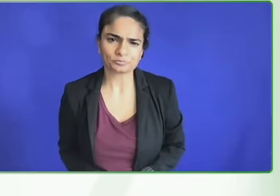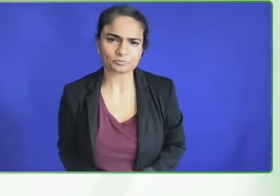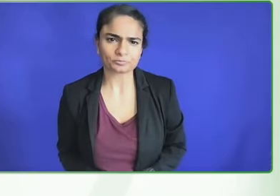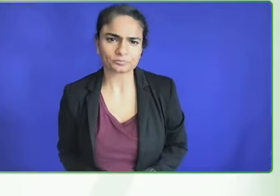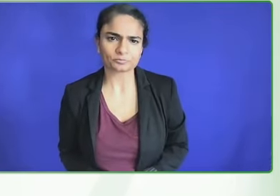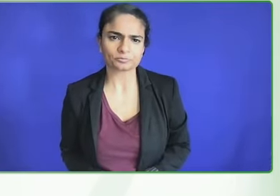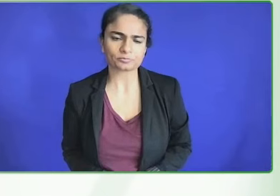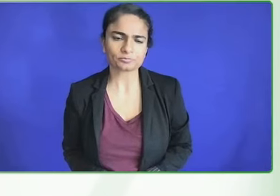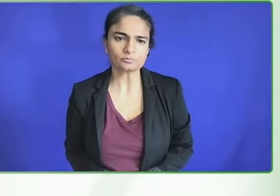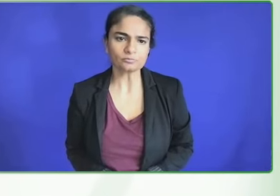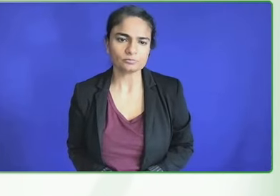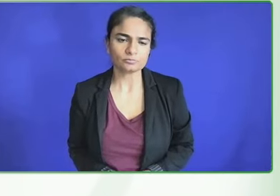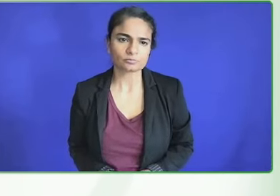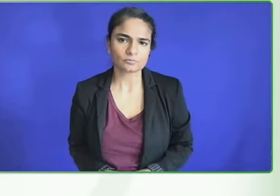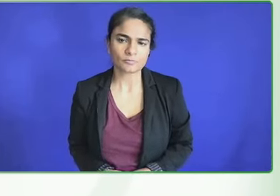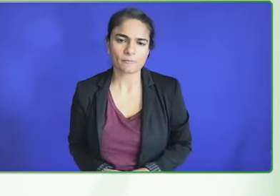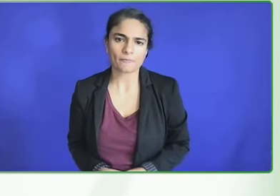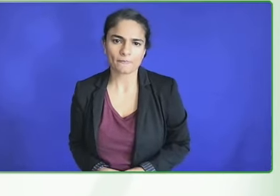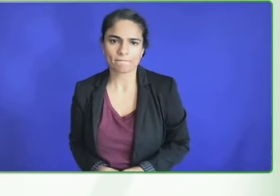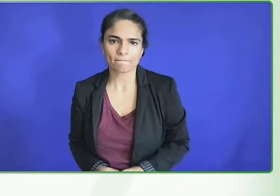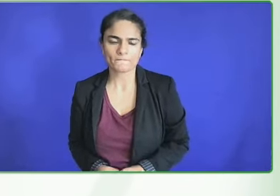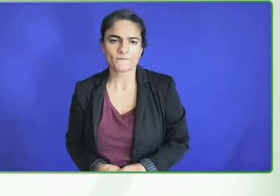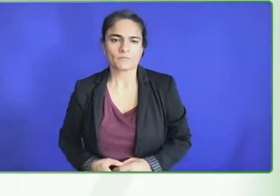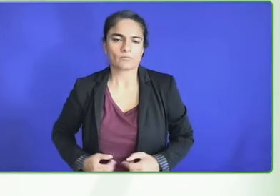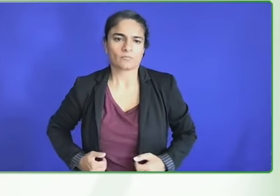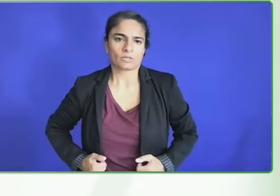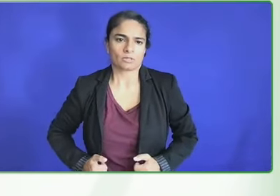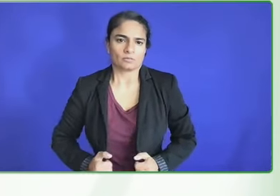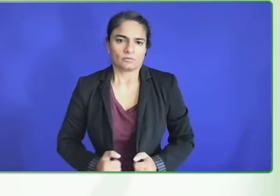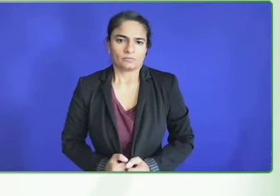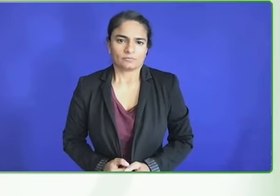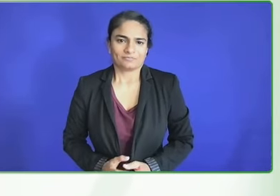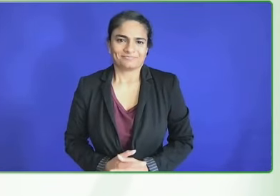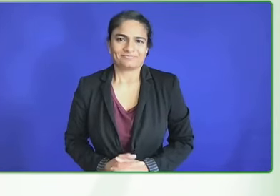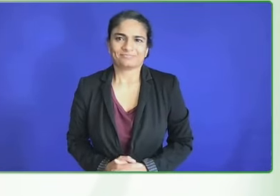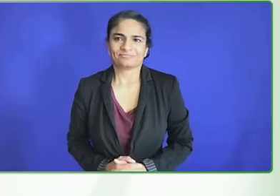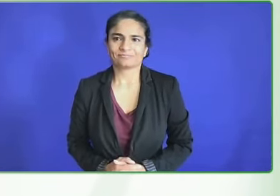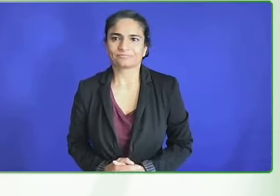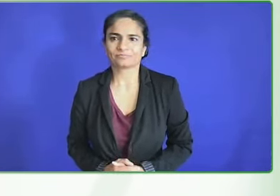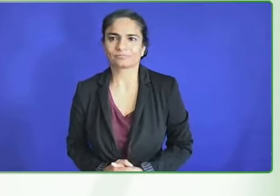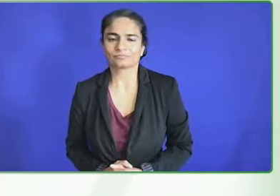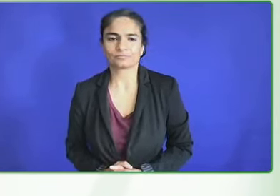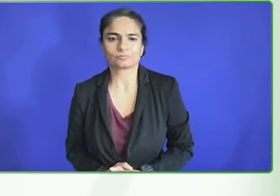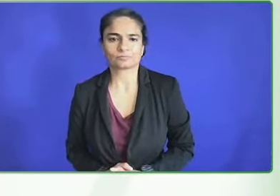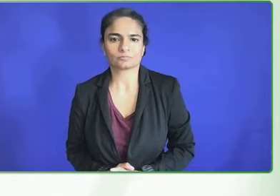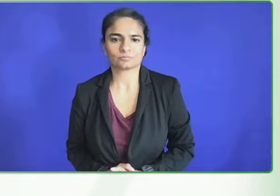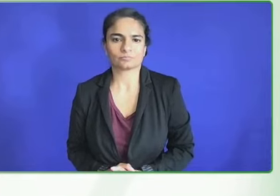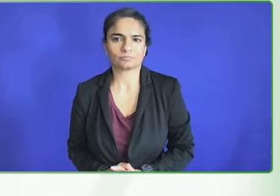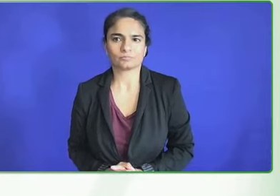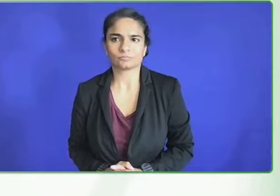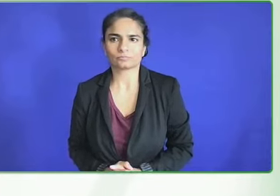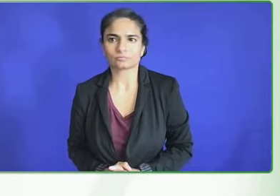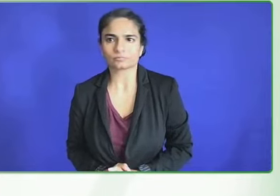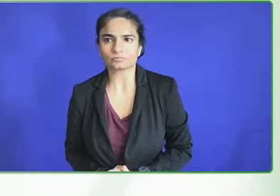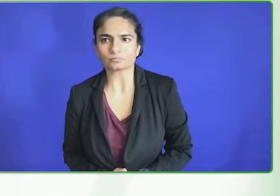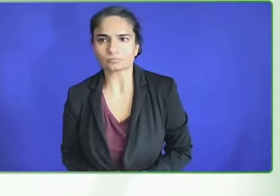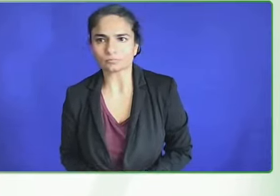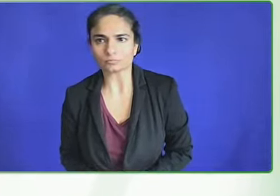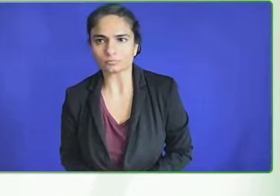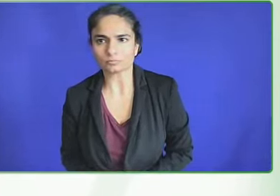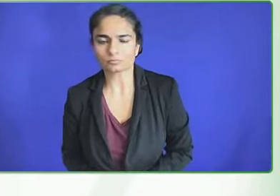Thank you. So the assisted decision-making legislation will provide for a new model of